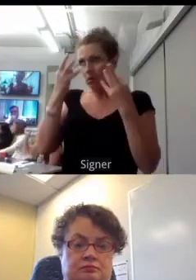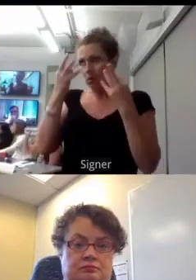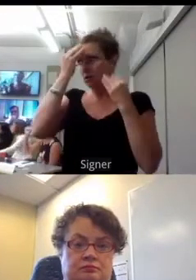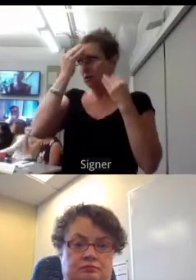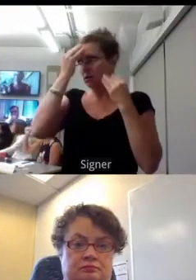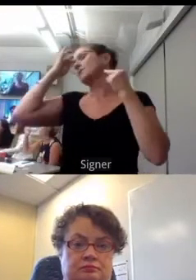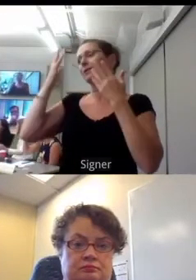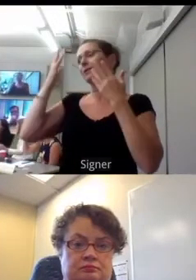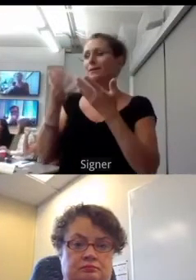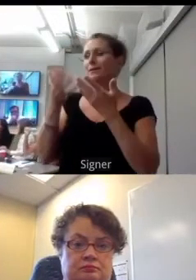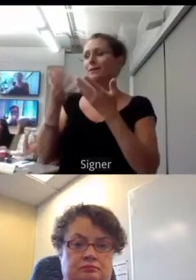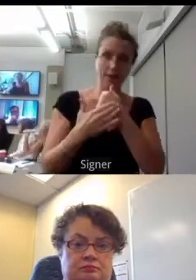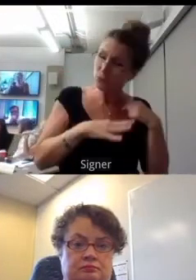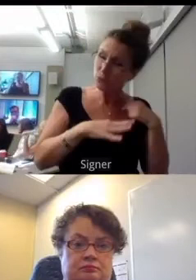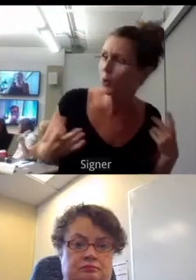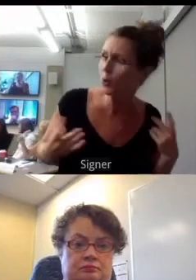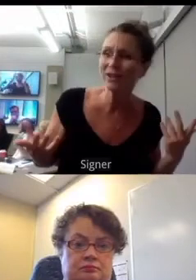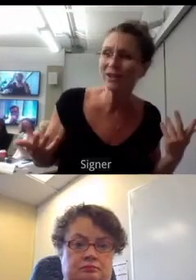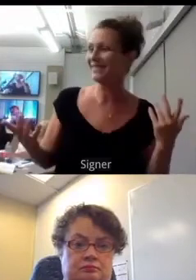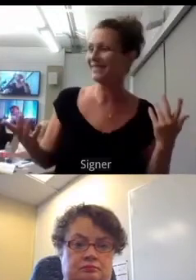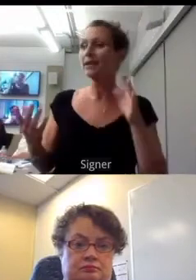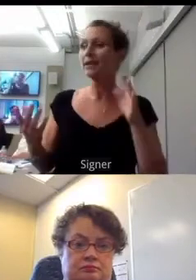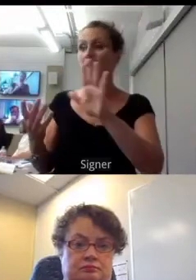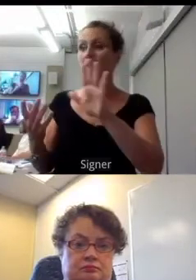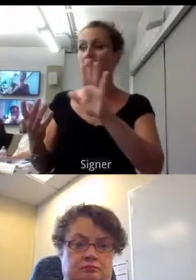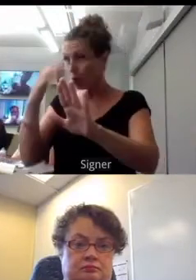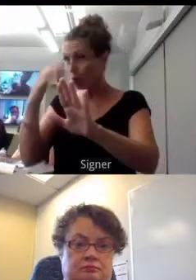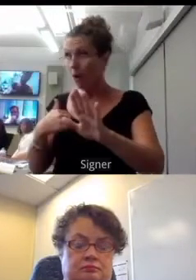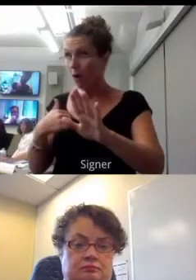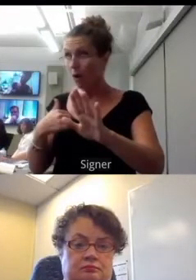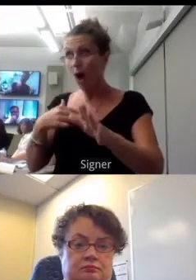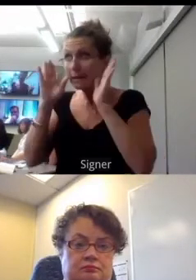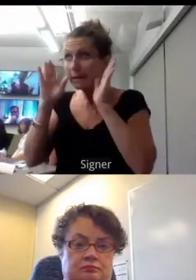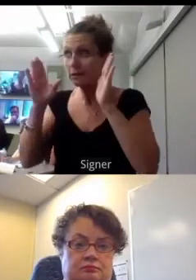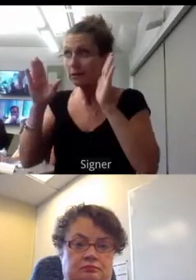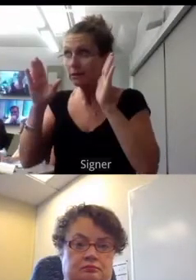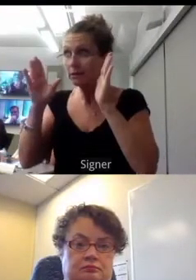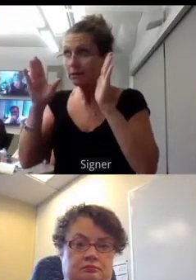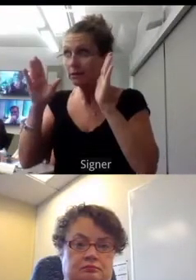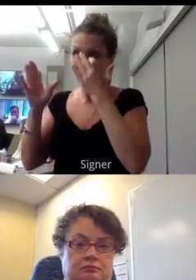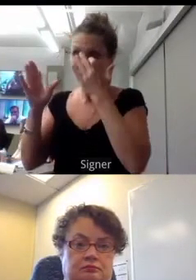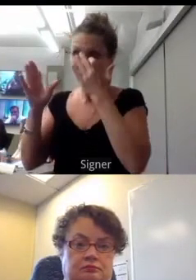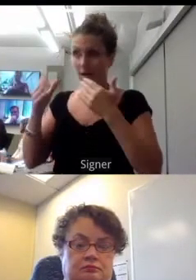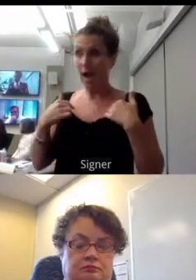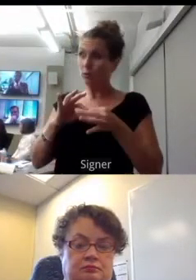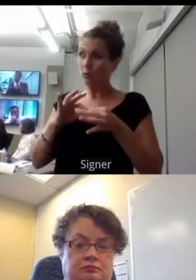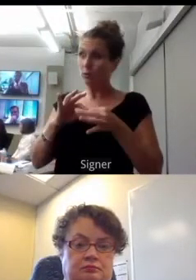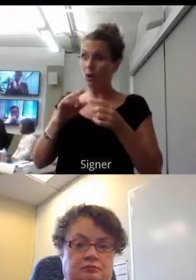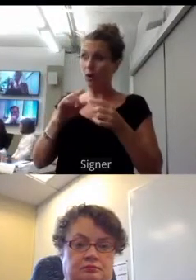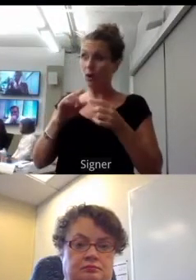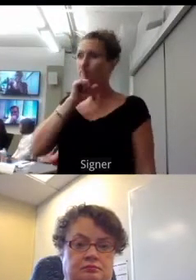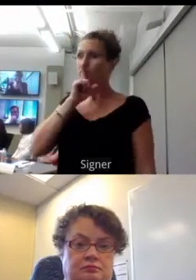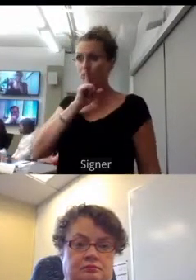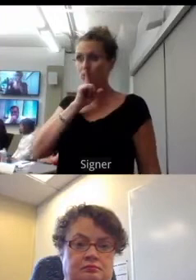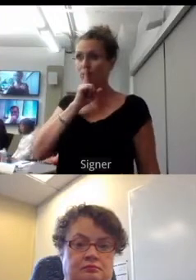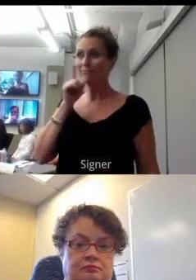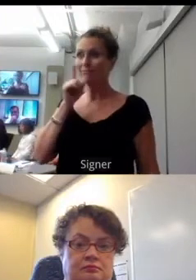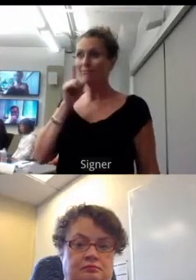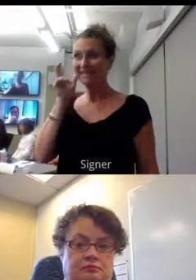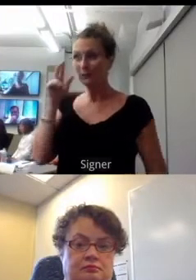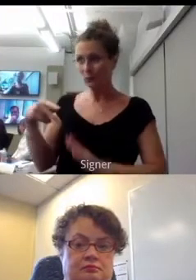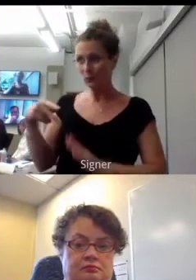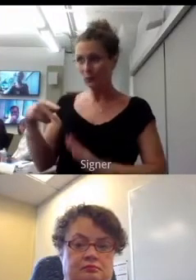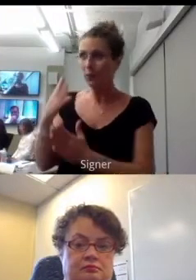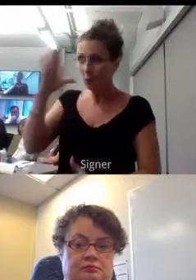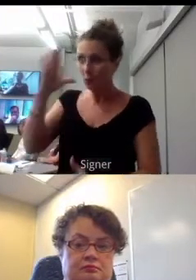that I'm listening. I'm not going to talk hardly at all after this. So just thank you. I'm here for the next 2 hours and I'm super keen to have your insight